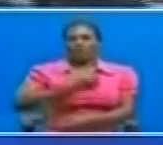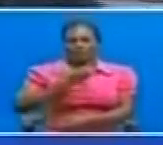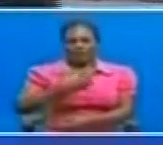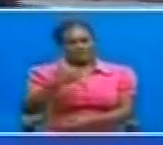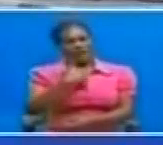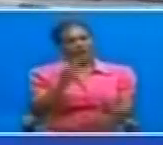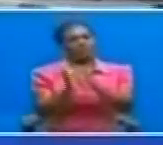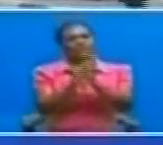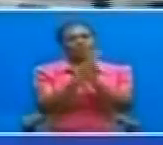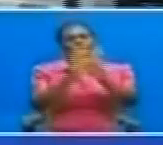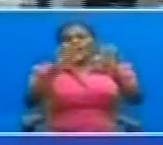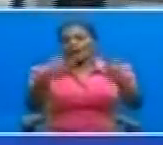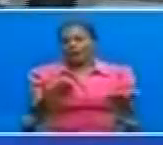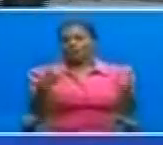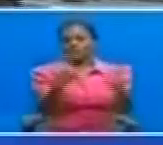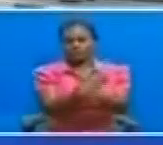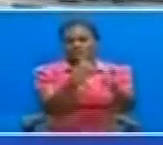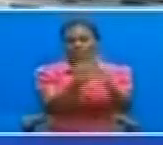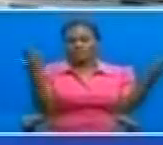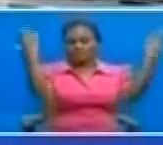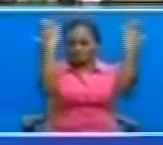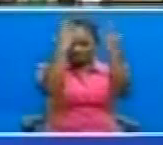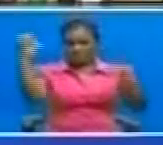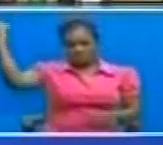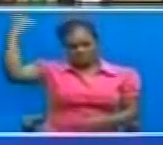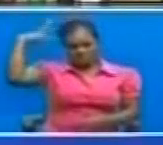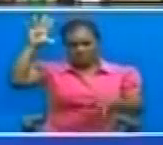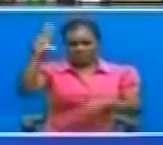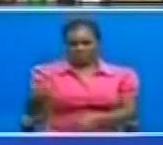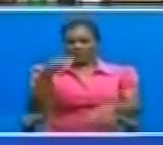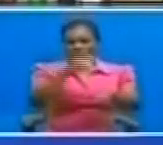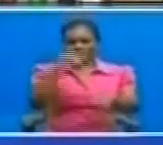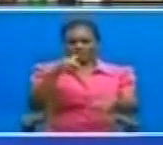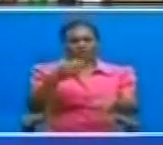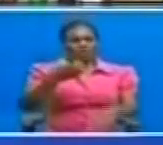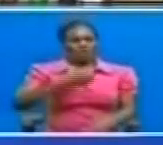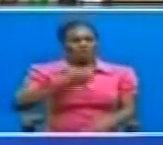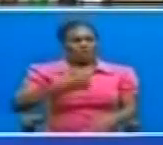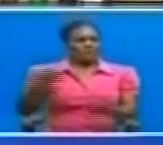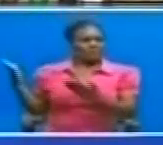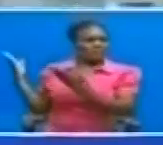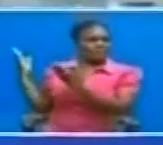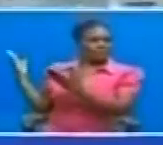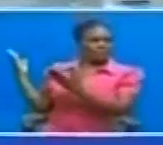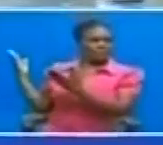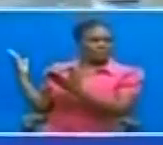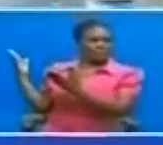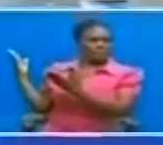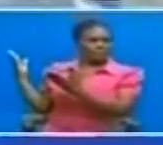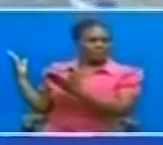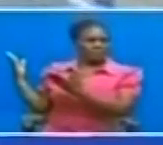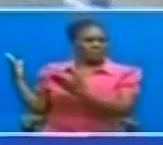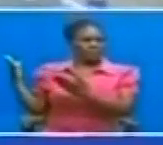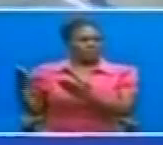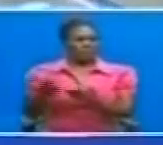story to tell on how frequent blackouts affect the operations. For instance, owners of this bakery, Black Forest House, have to